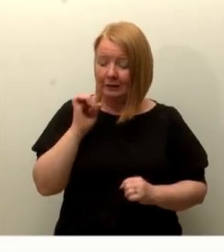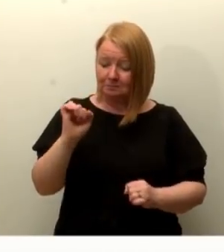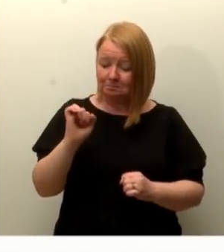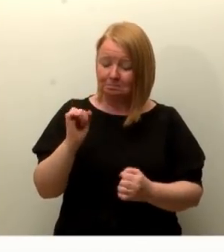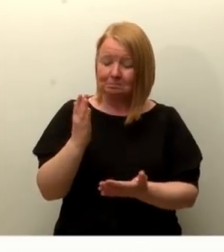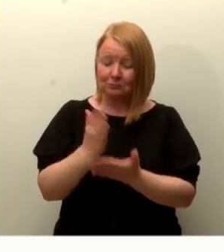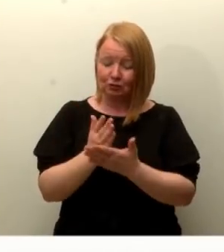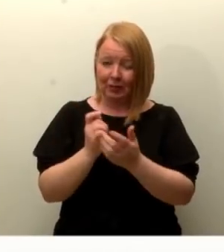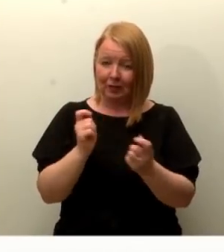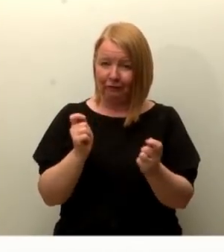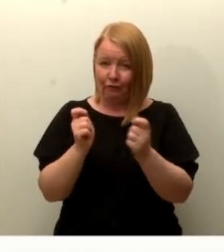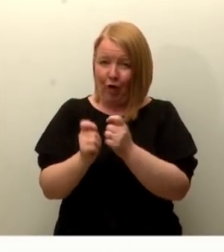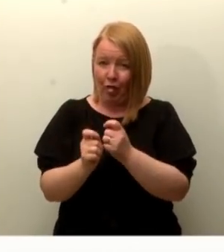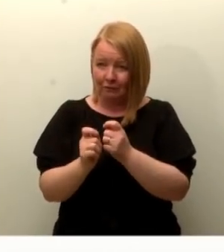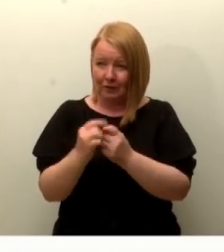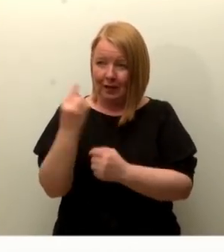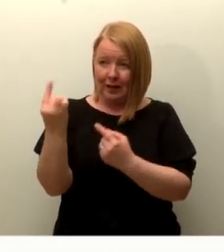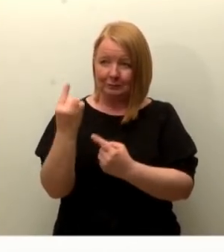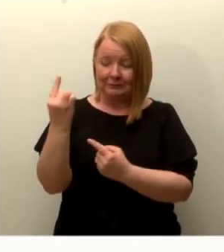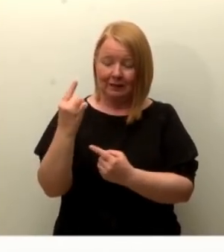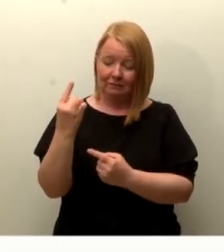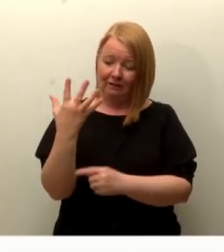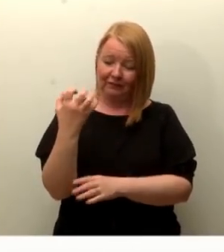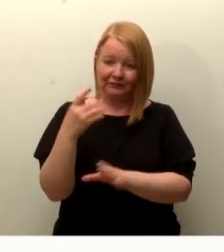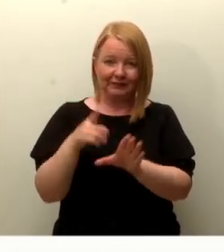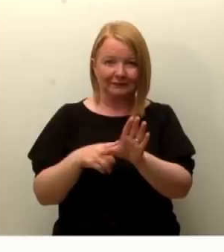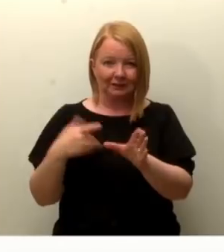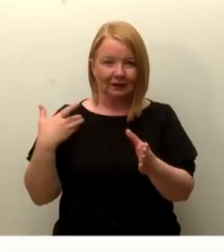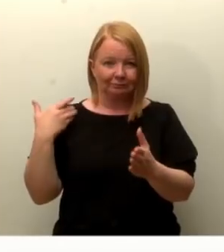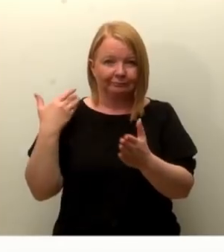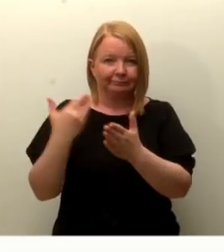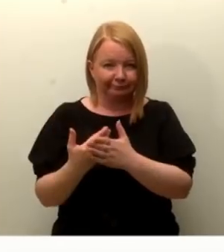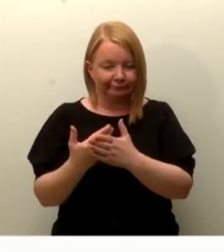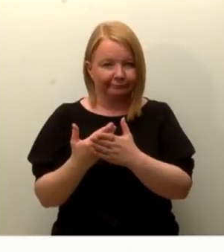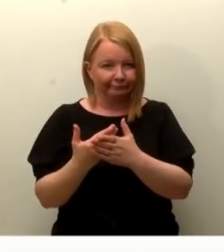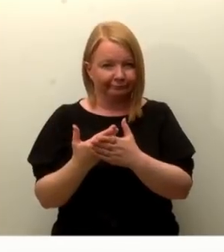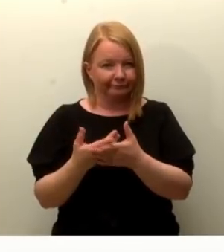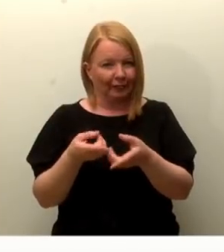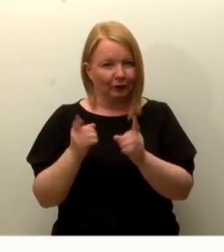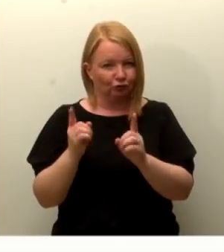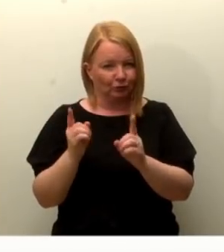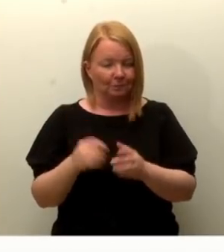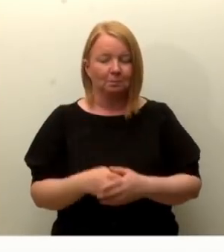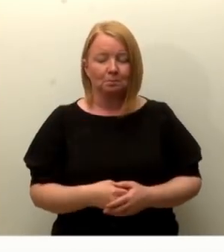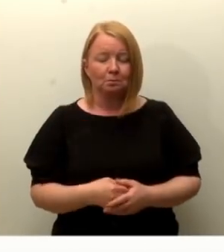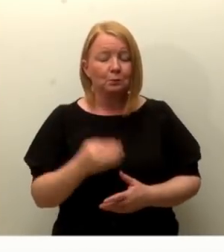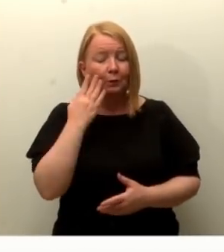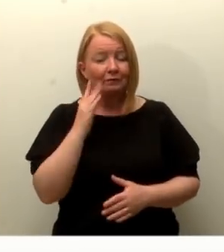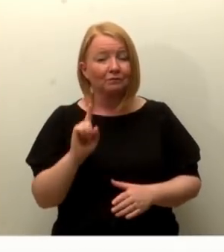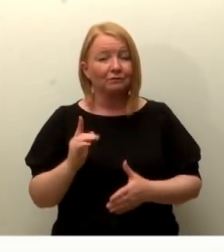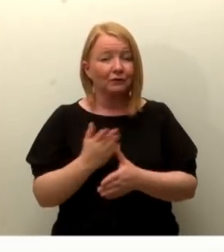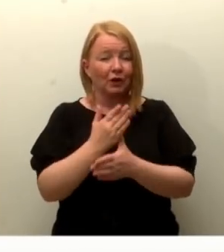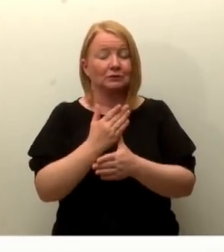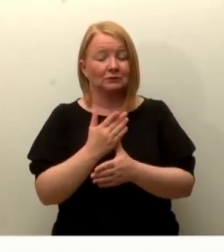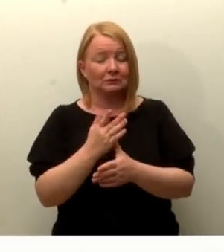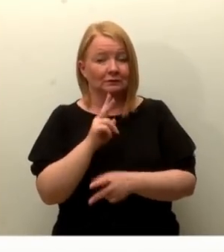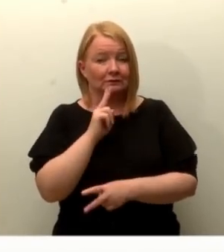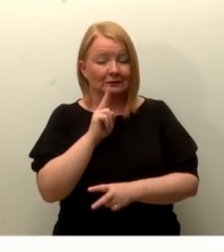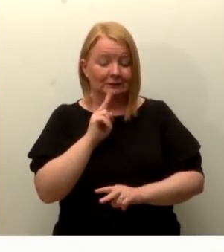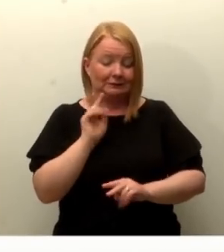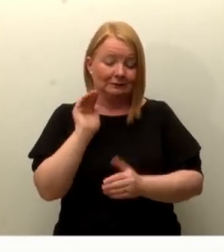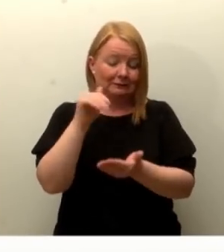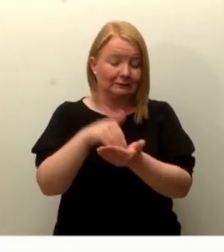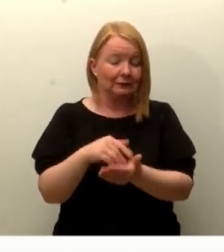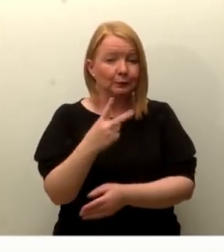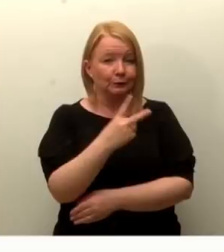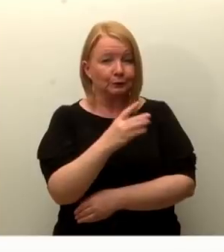Institute evolve under Parag's excellent 15 years of leadership. When I first visited India in 2004,